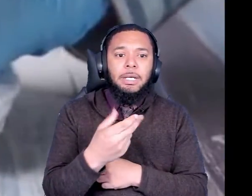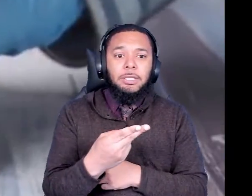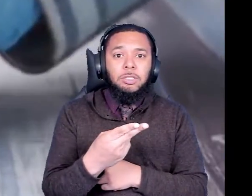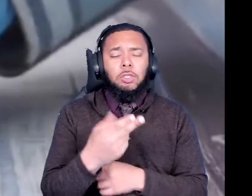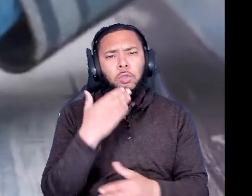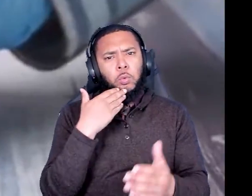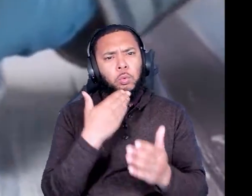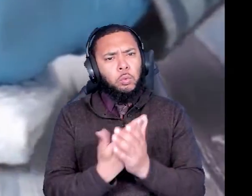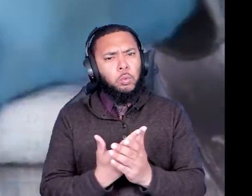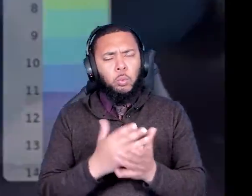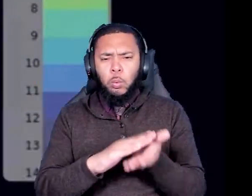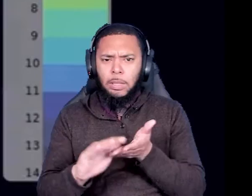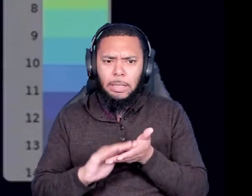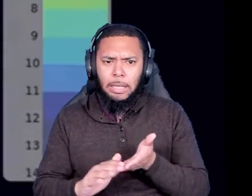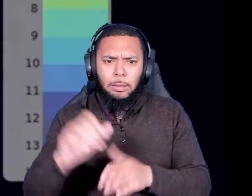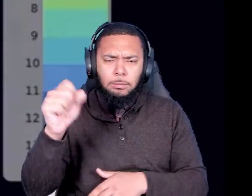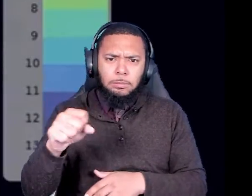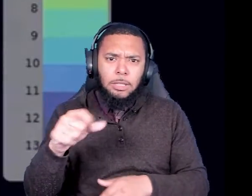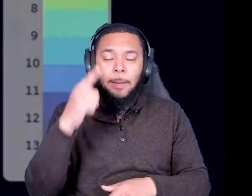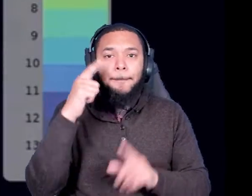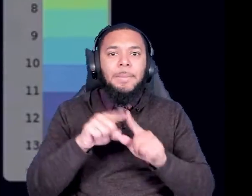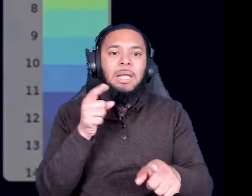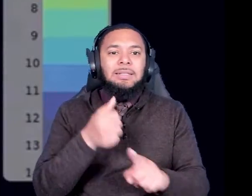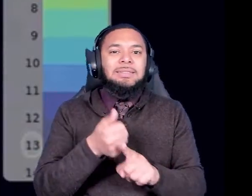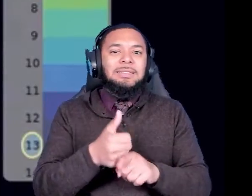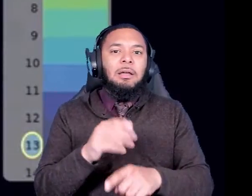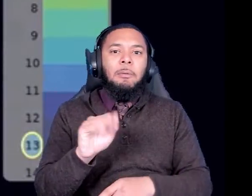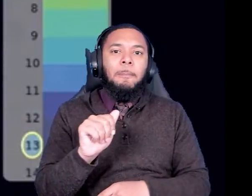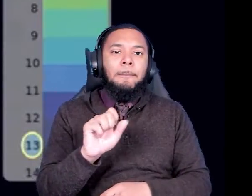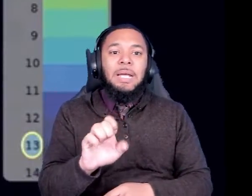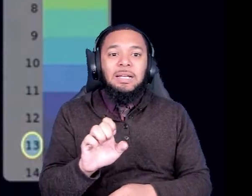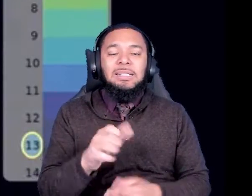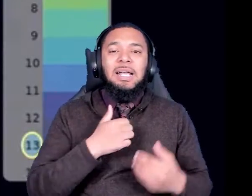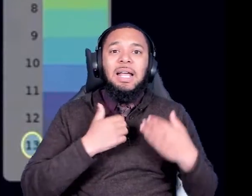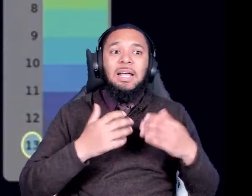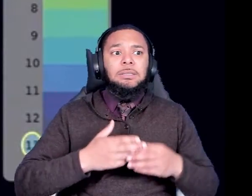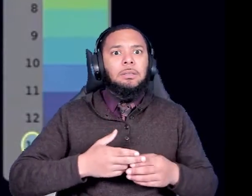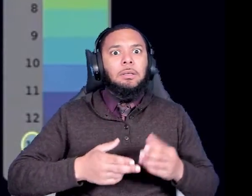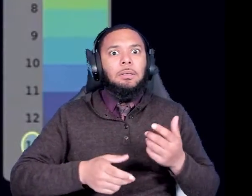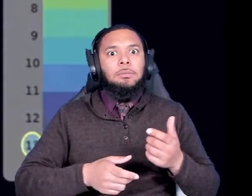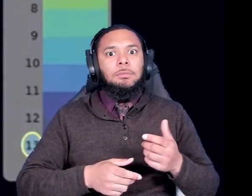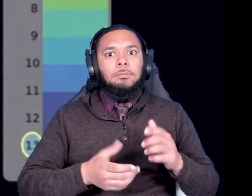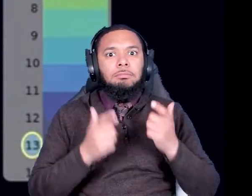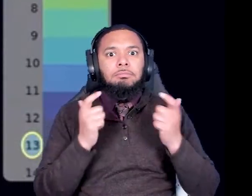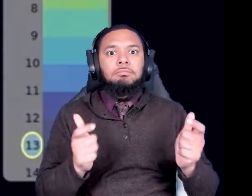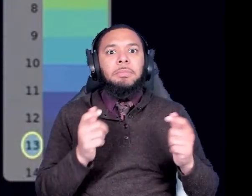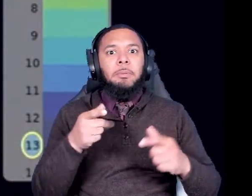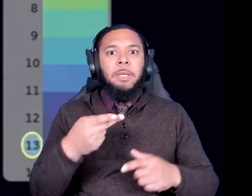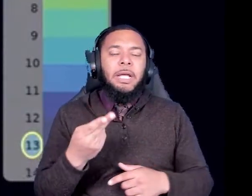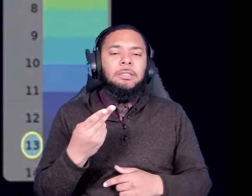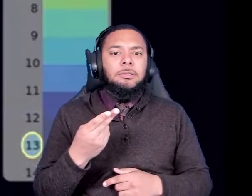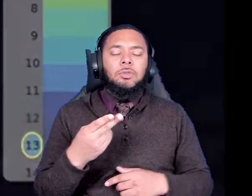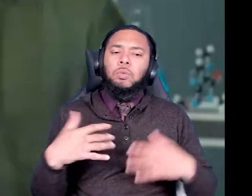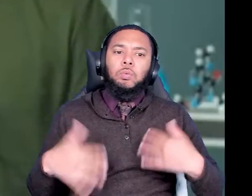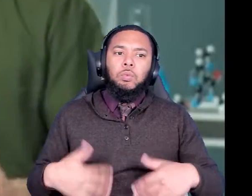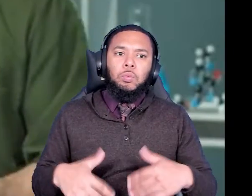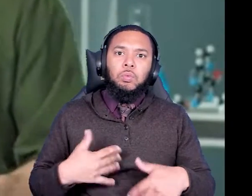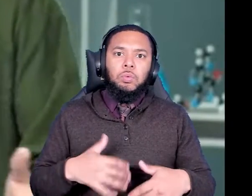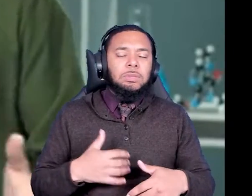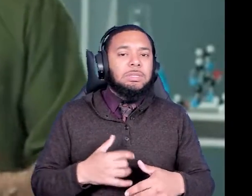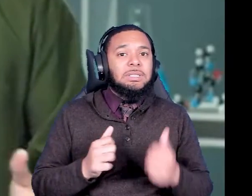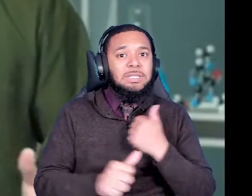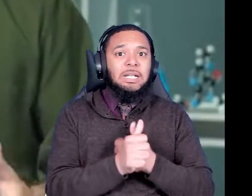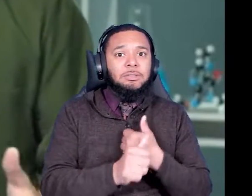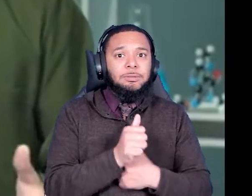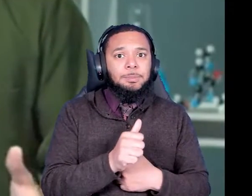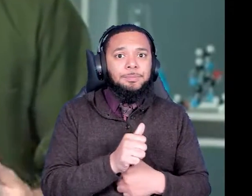cleaning agent, but because it's so basic, it has such a high pH, it's very, very dangerous. Like I said, it's great for cleaning, but you don't